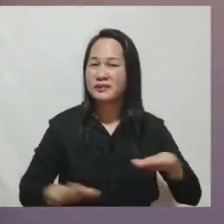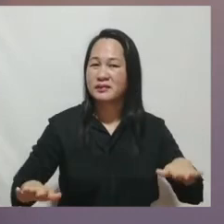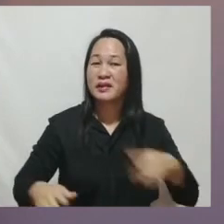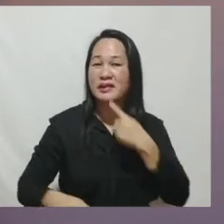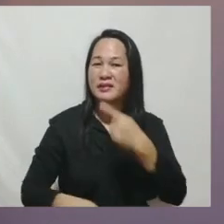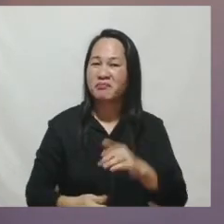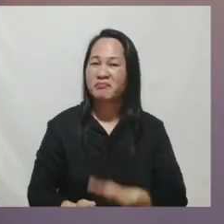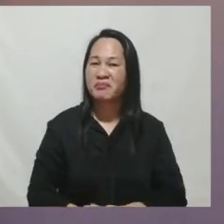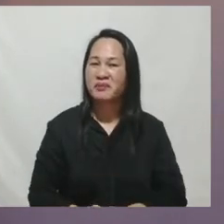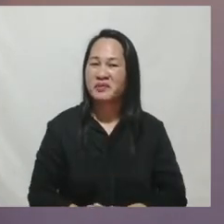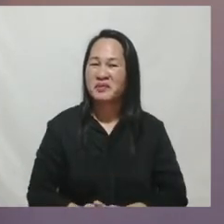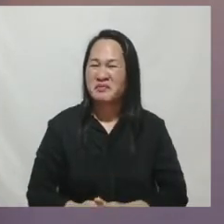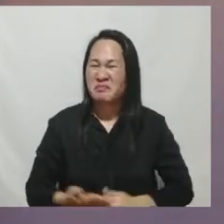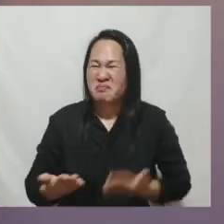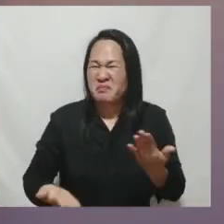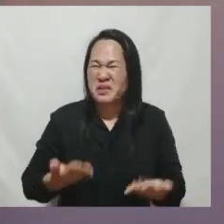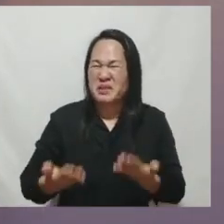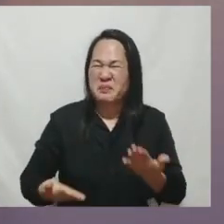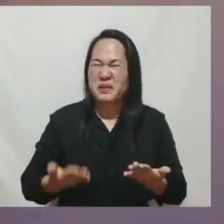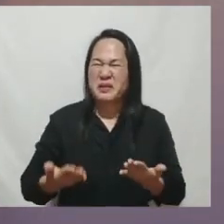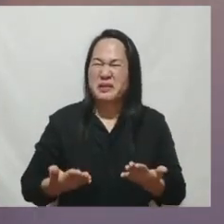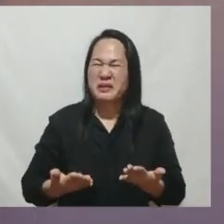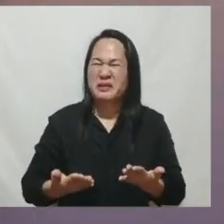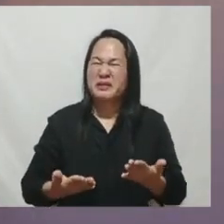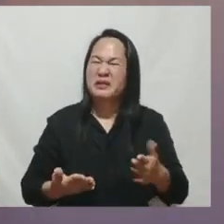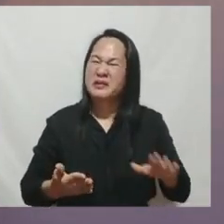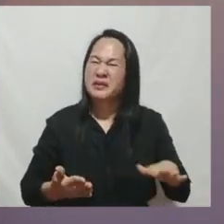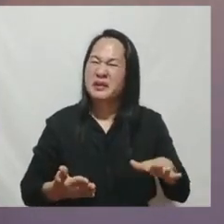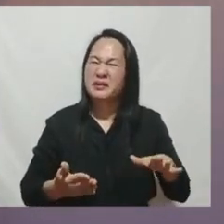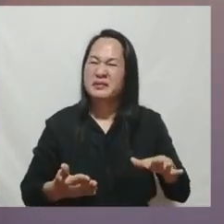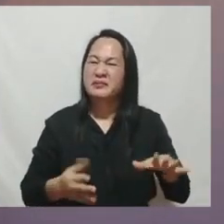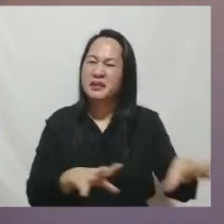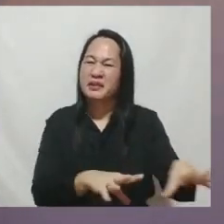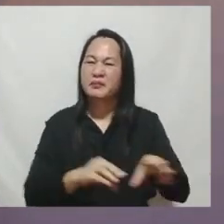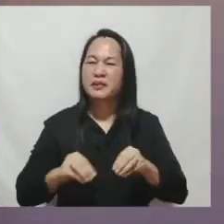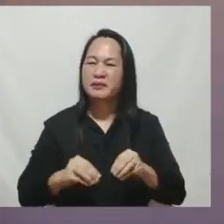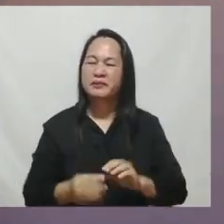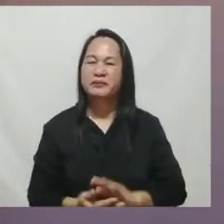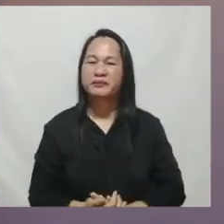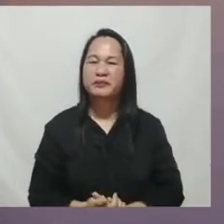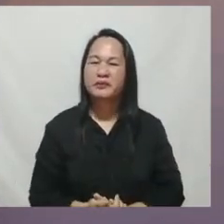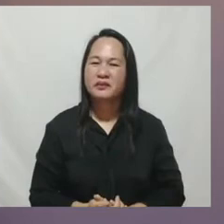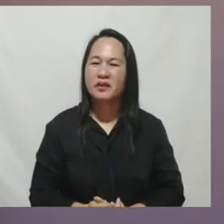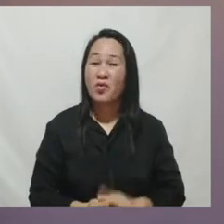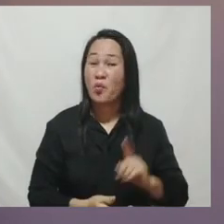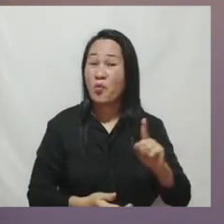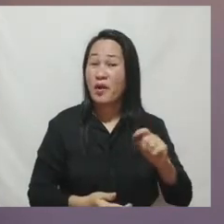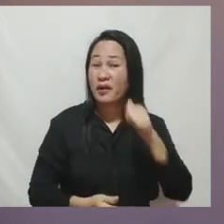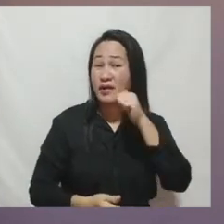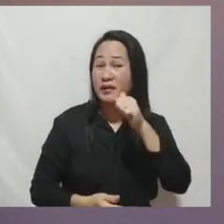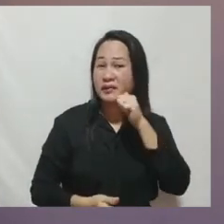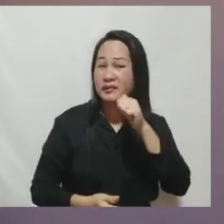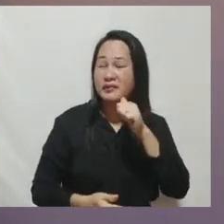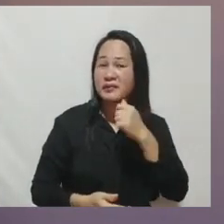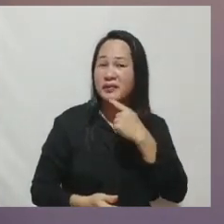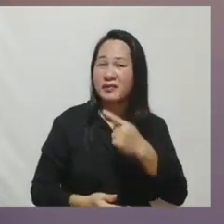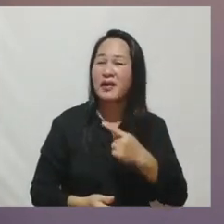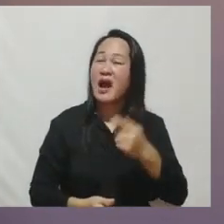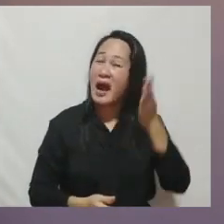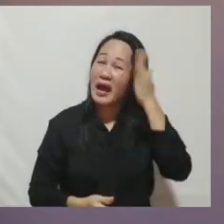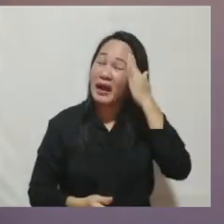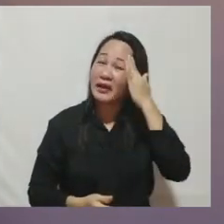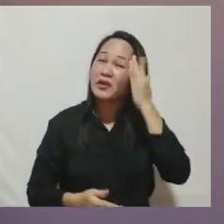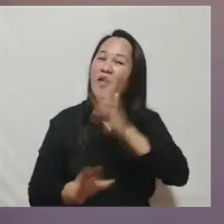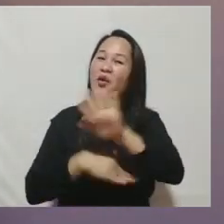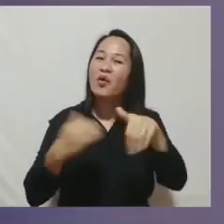adopted. One of the girls then said, I know everything about adoption because I